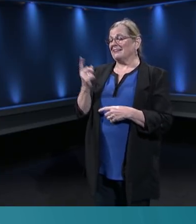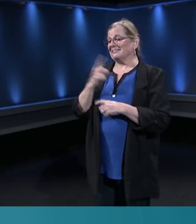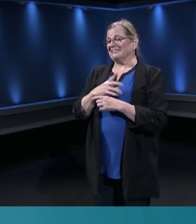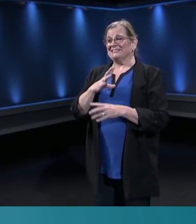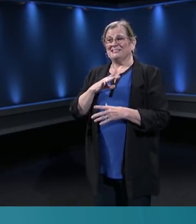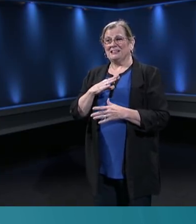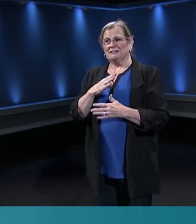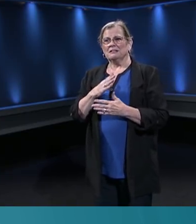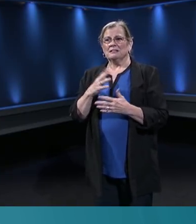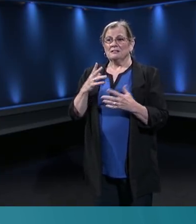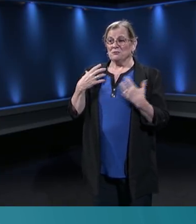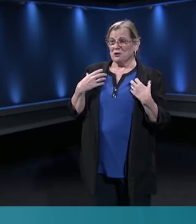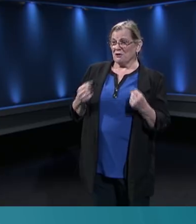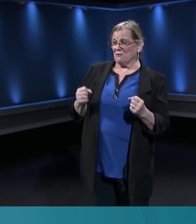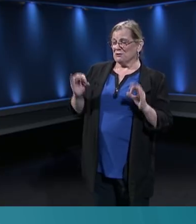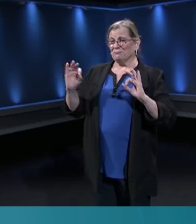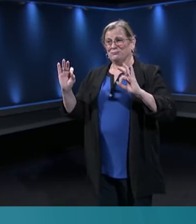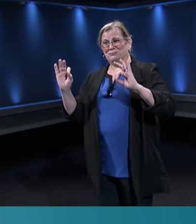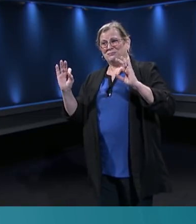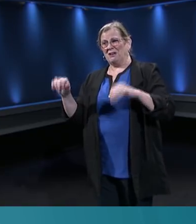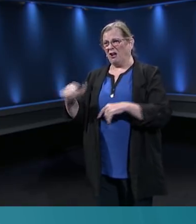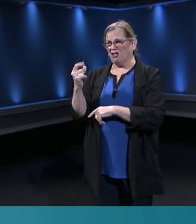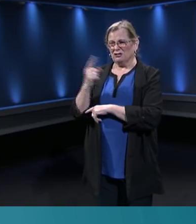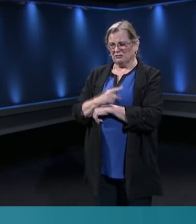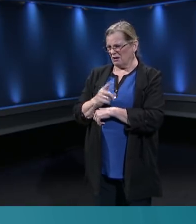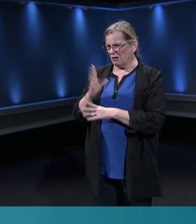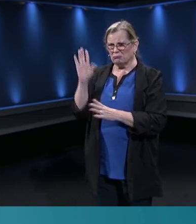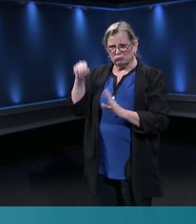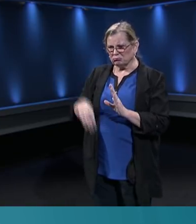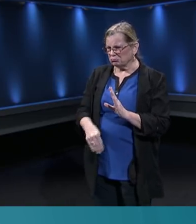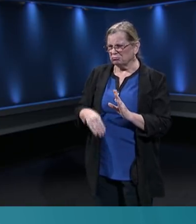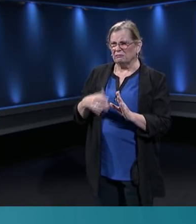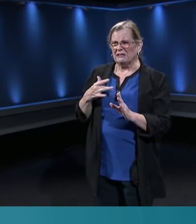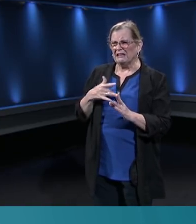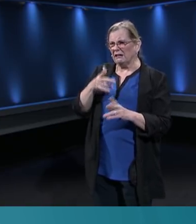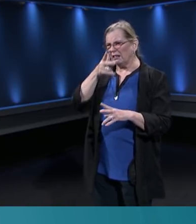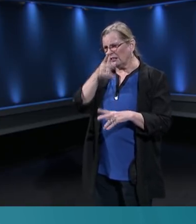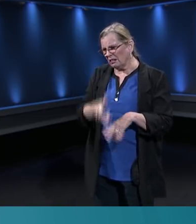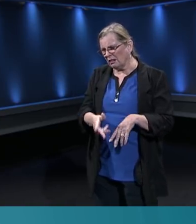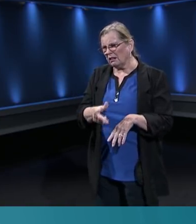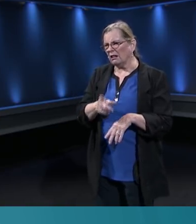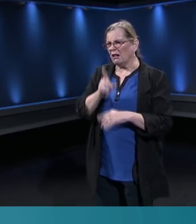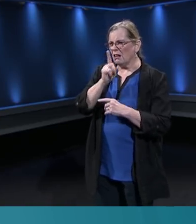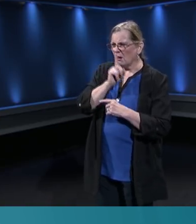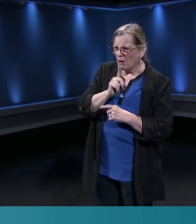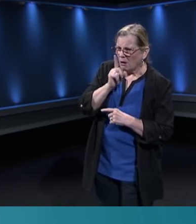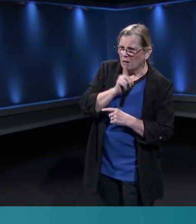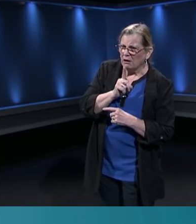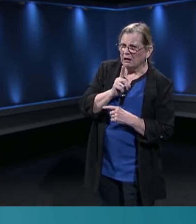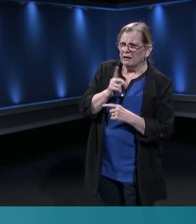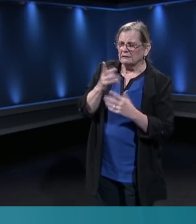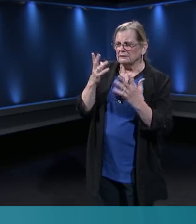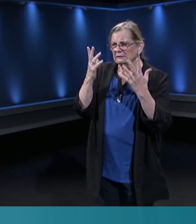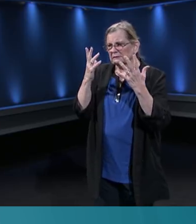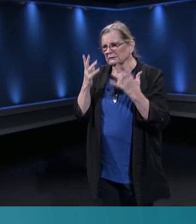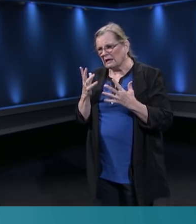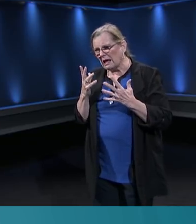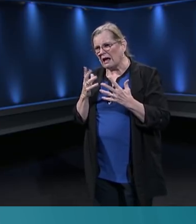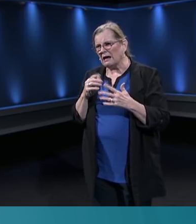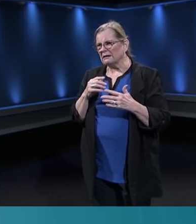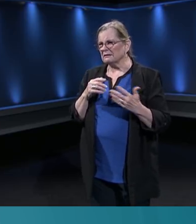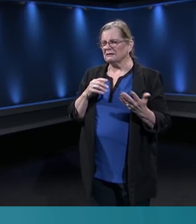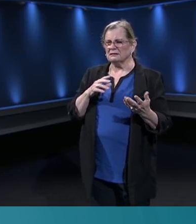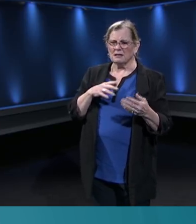very resilient. But there are also days we might feel a little bit lonely or sad or upset. For students, it's very